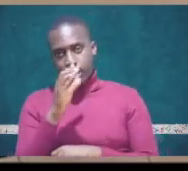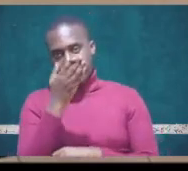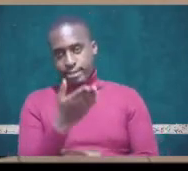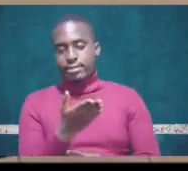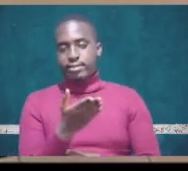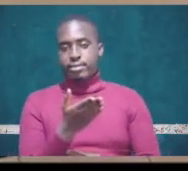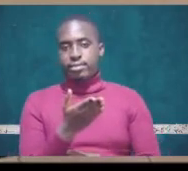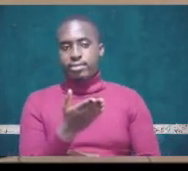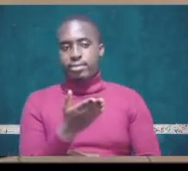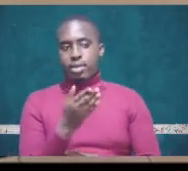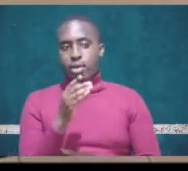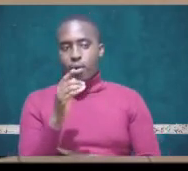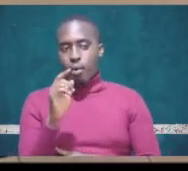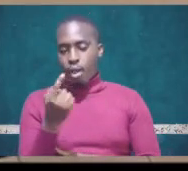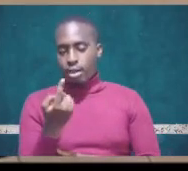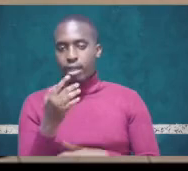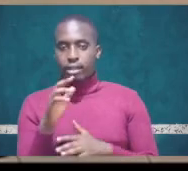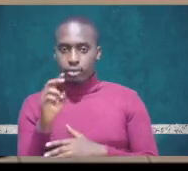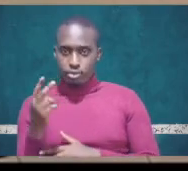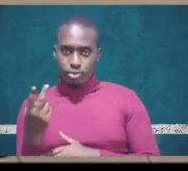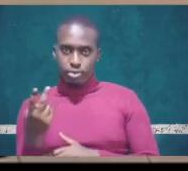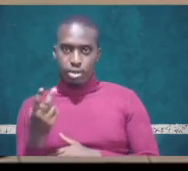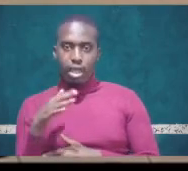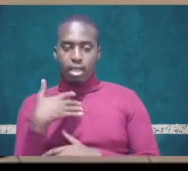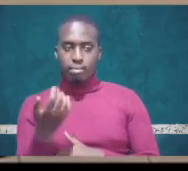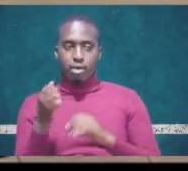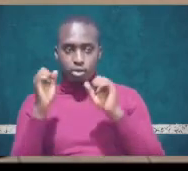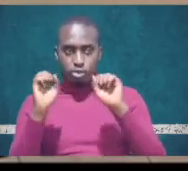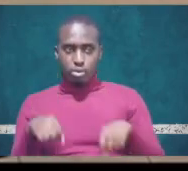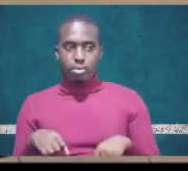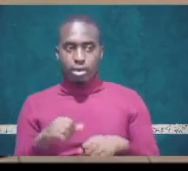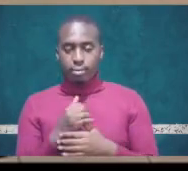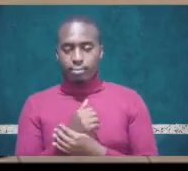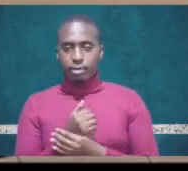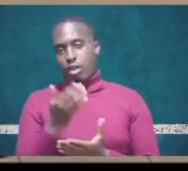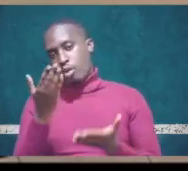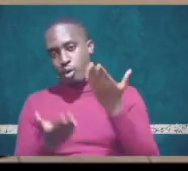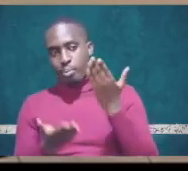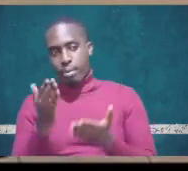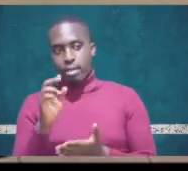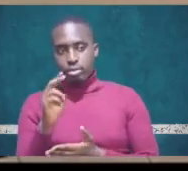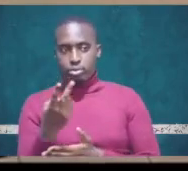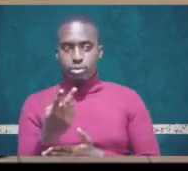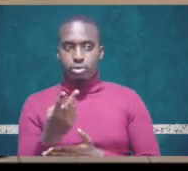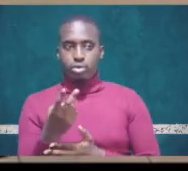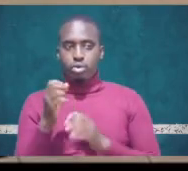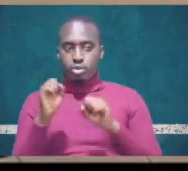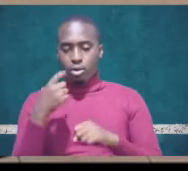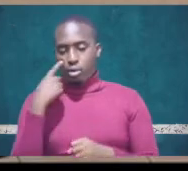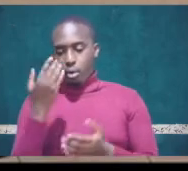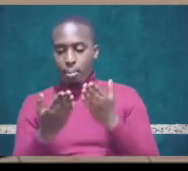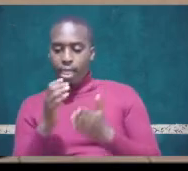this is the 1 and this is 2, and then you could compare the two. You could compare